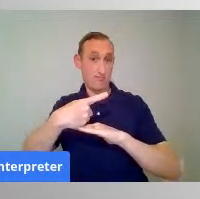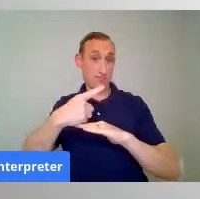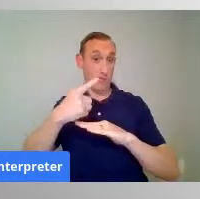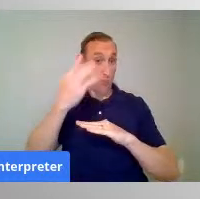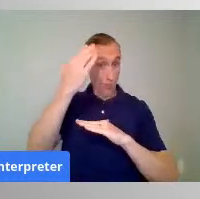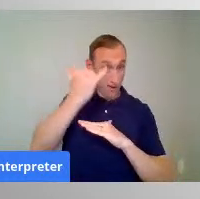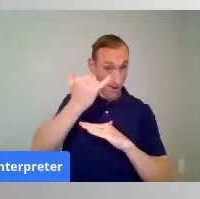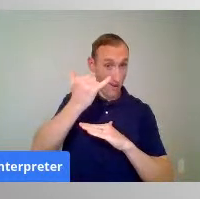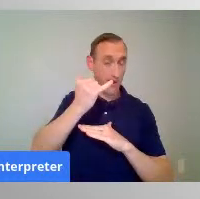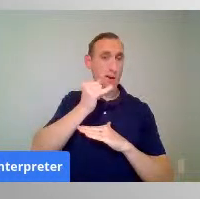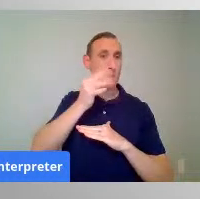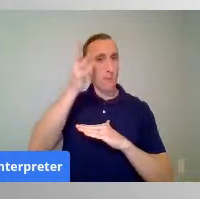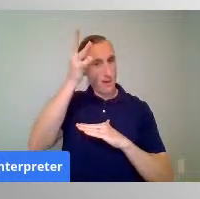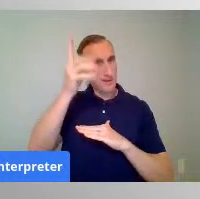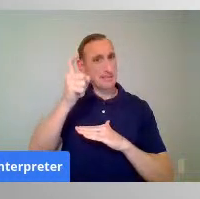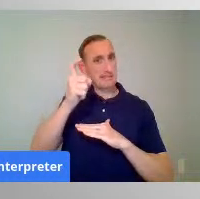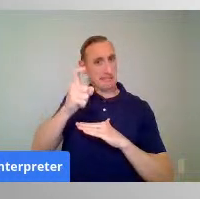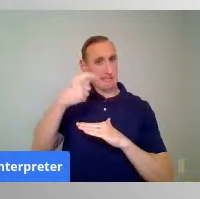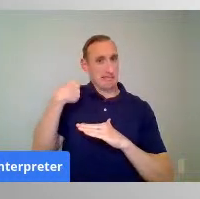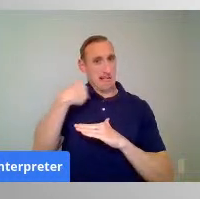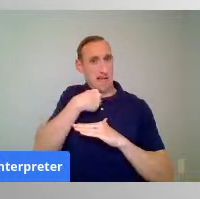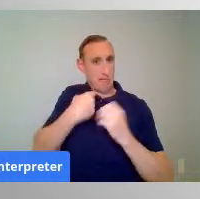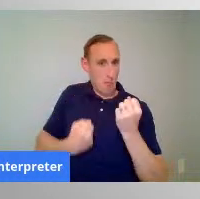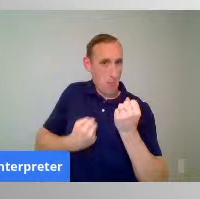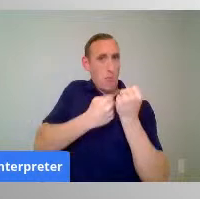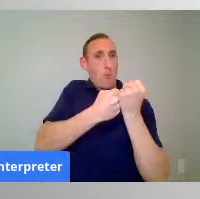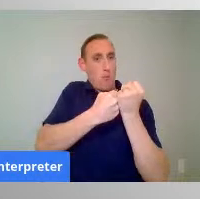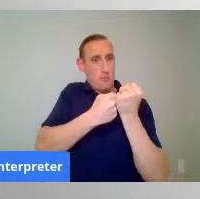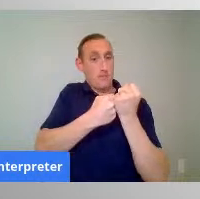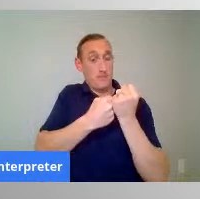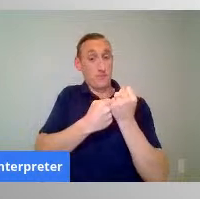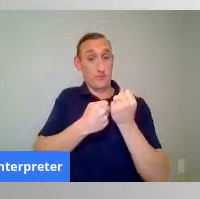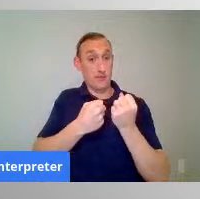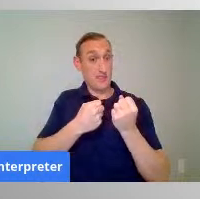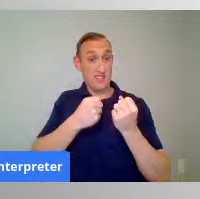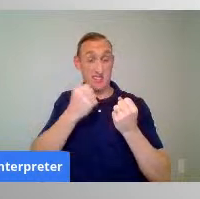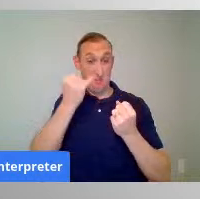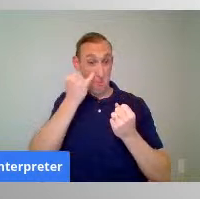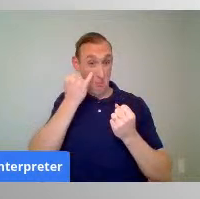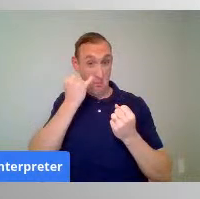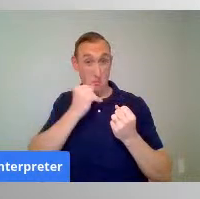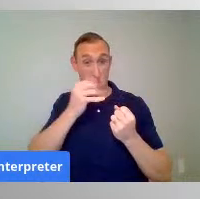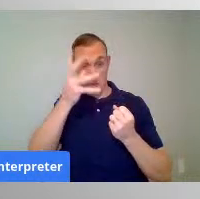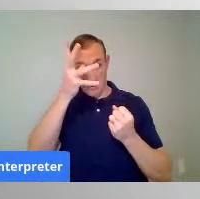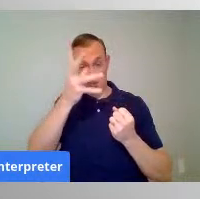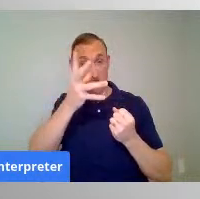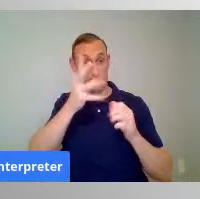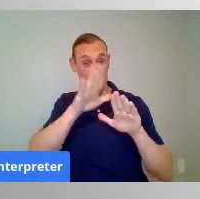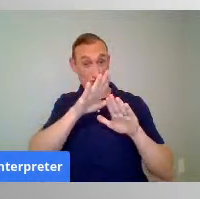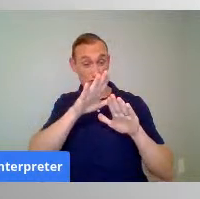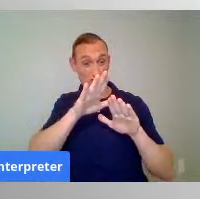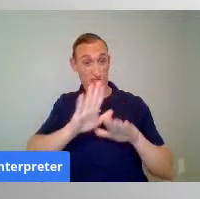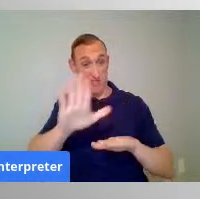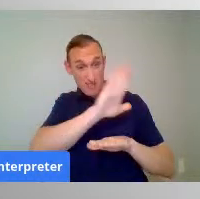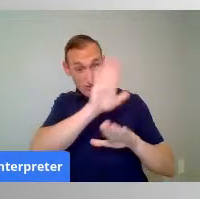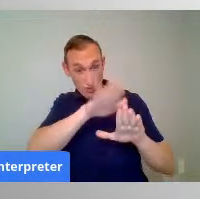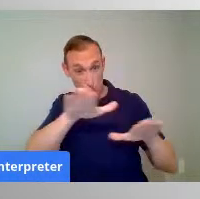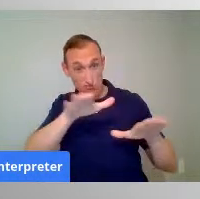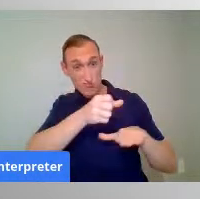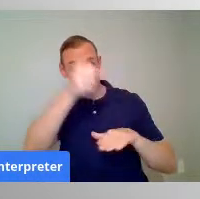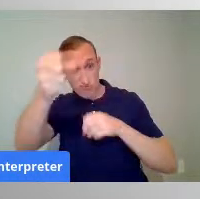us. If they cannot send their child to school, they still have to work. What can Leisure Services do to step